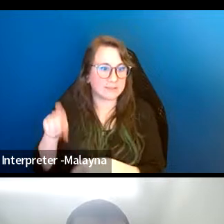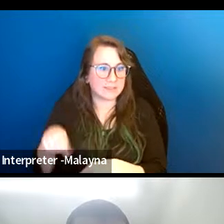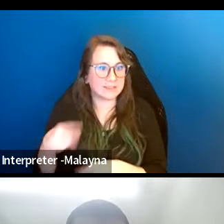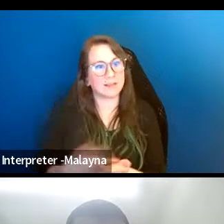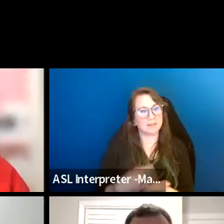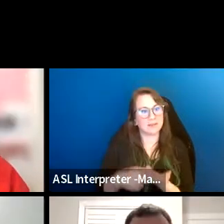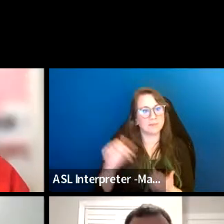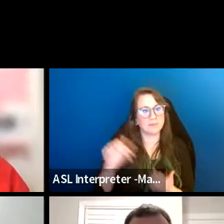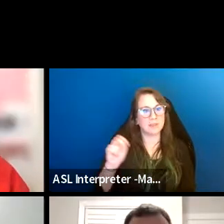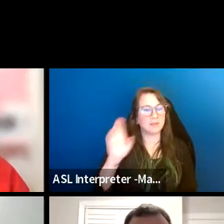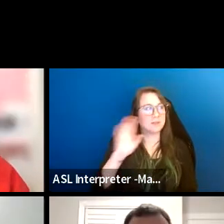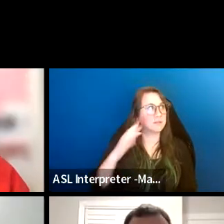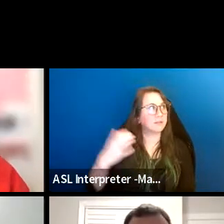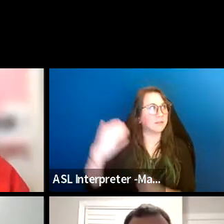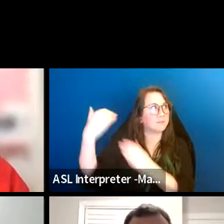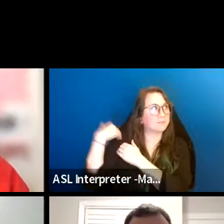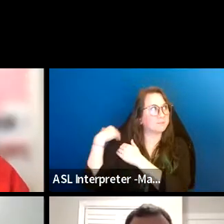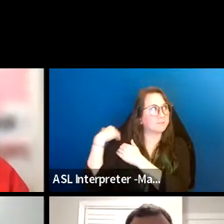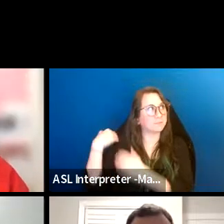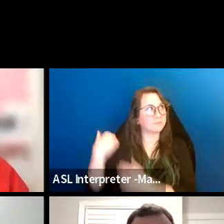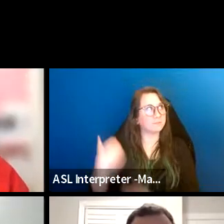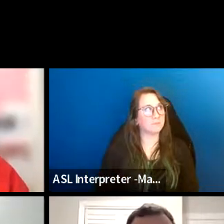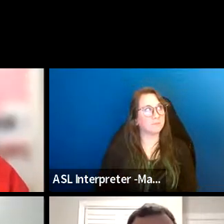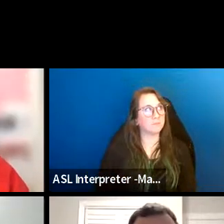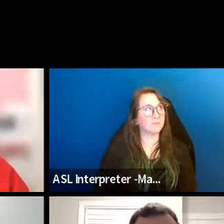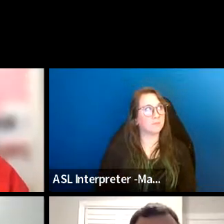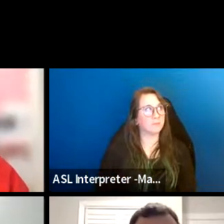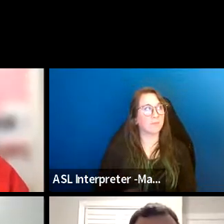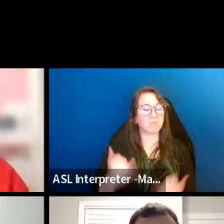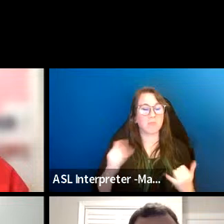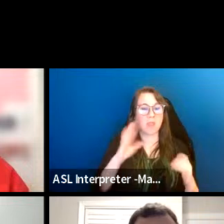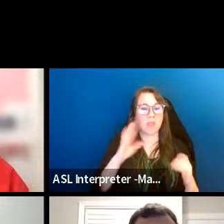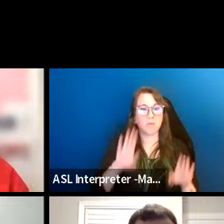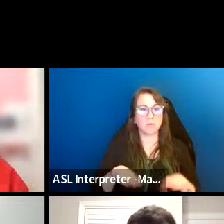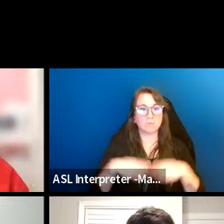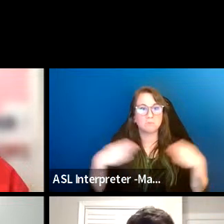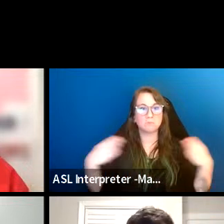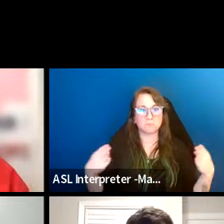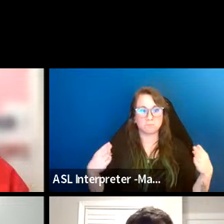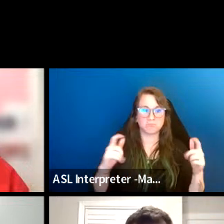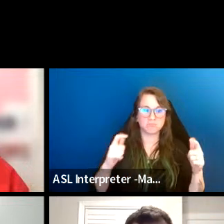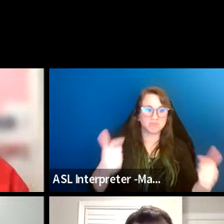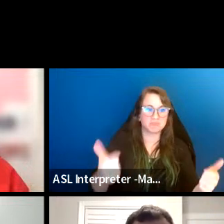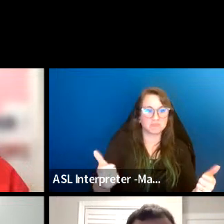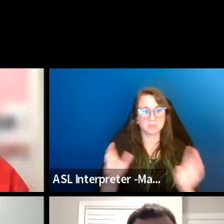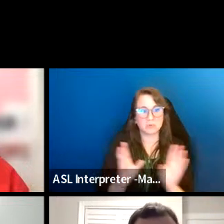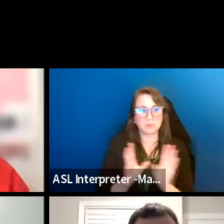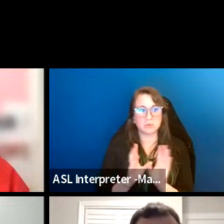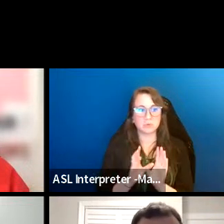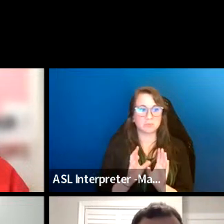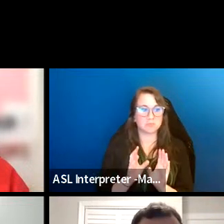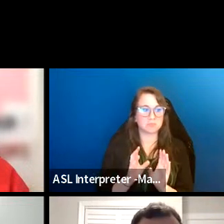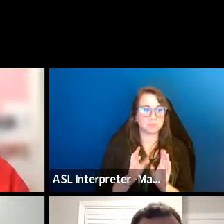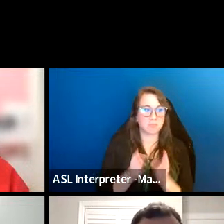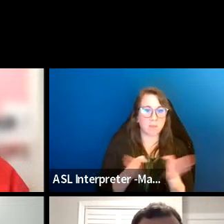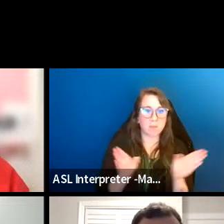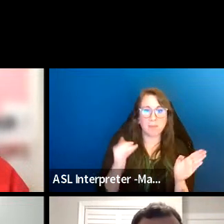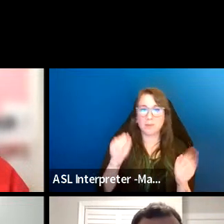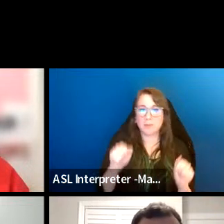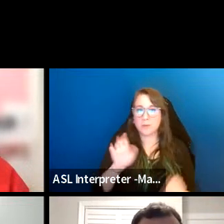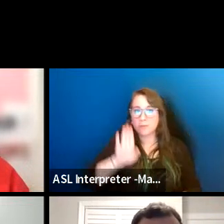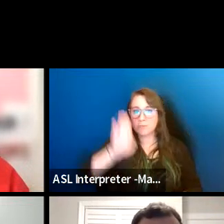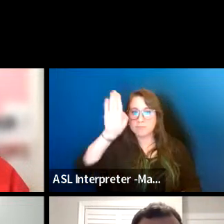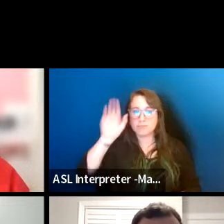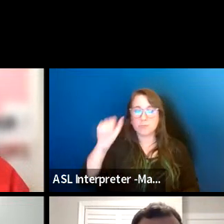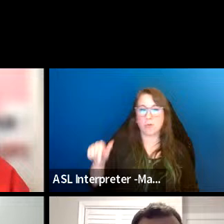us. So with that being said, I'll open up the questions to the public using the Q&A feature or the raise your hand function to ask a